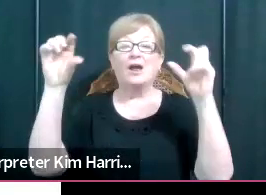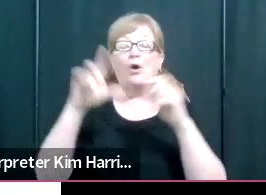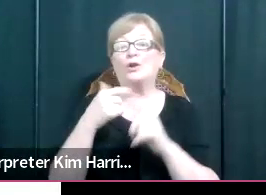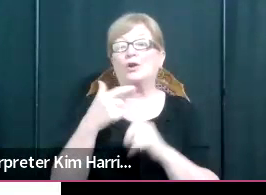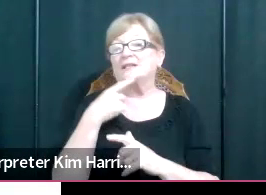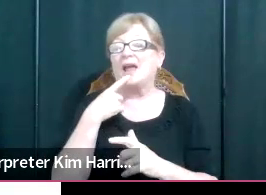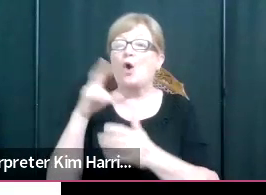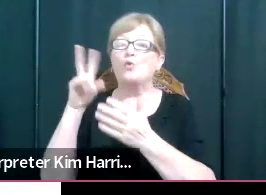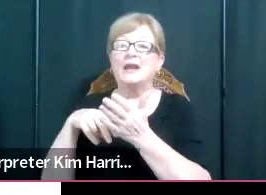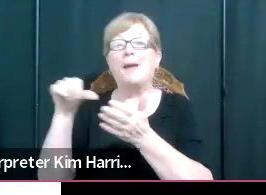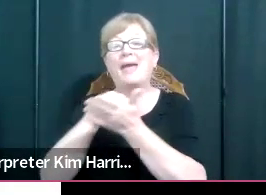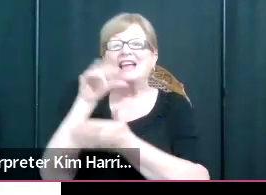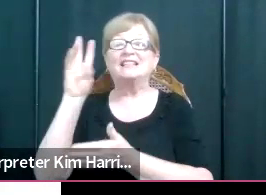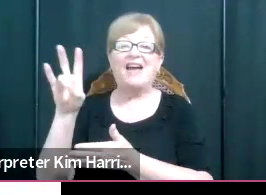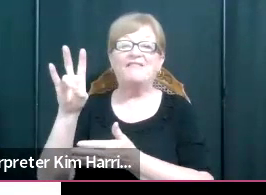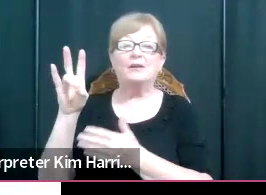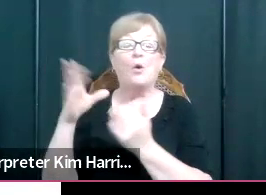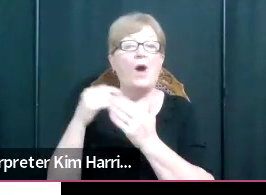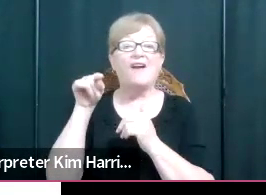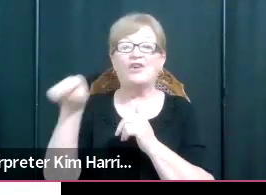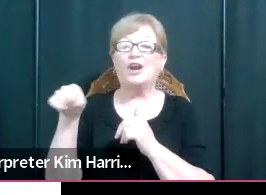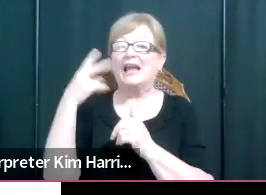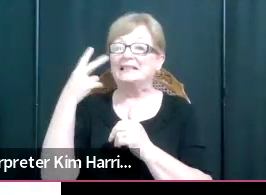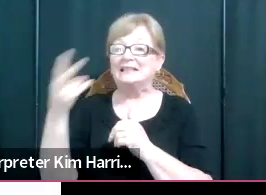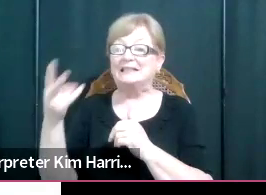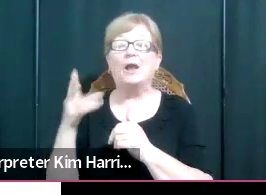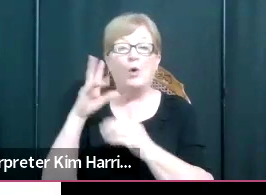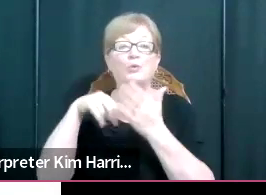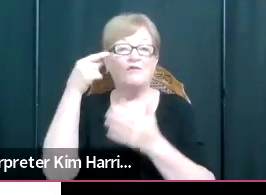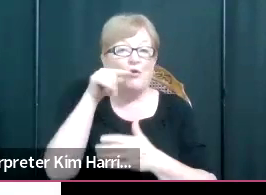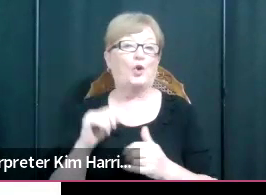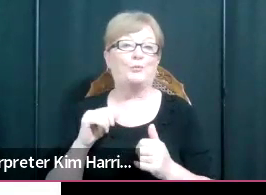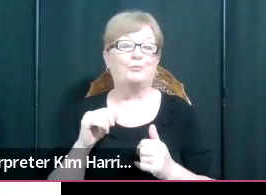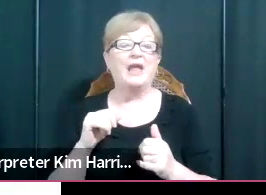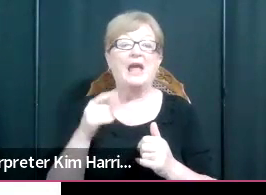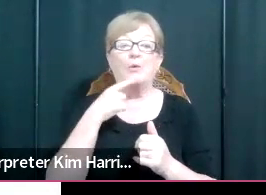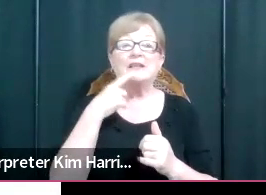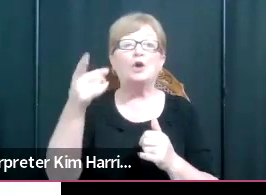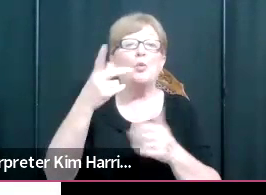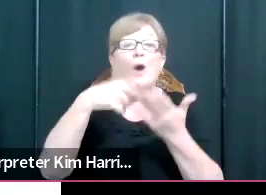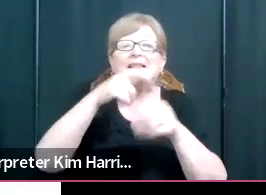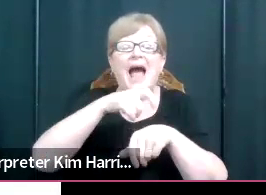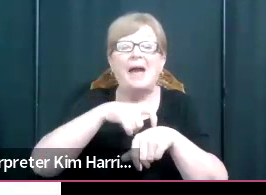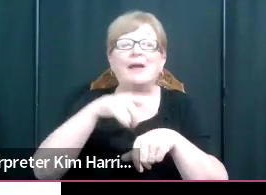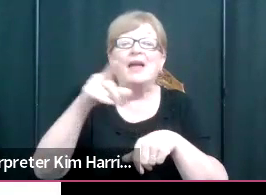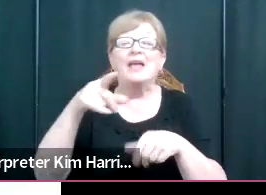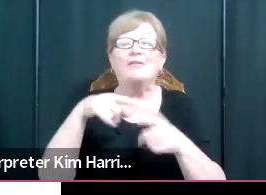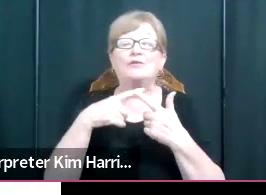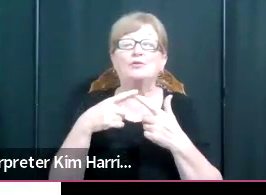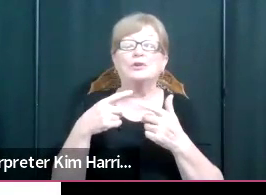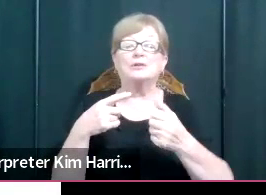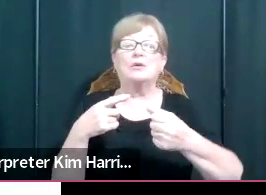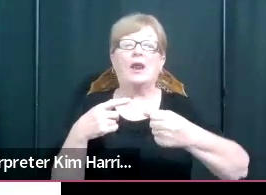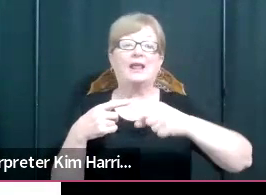page 7 that it can see. It can also tell you what time it is. Just if you gesture by turning your wrist,